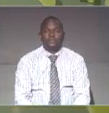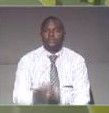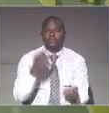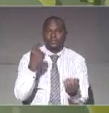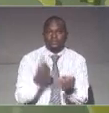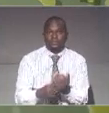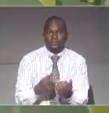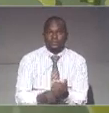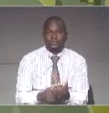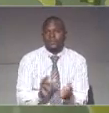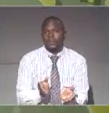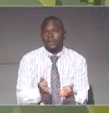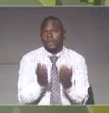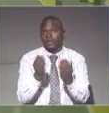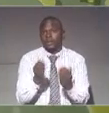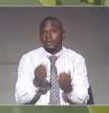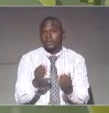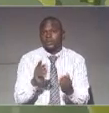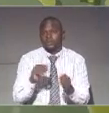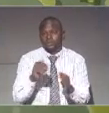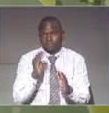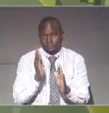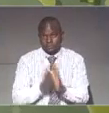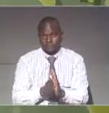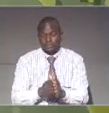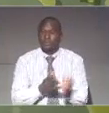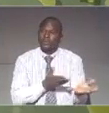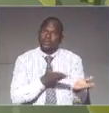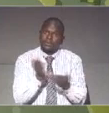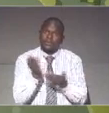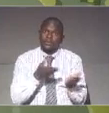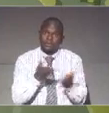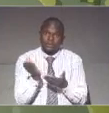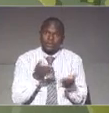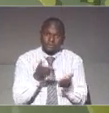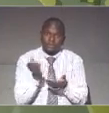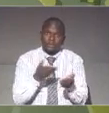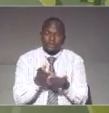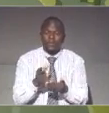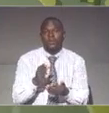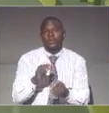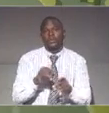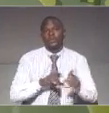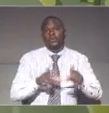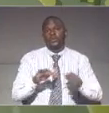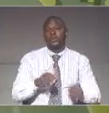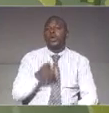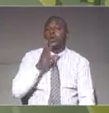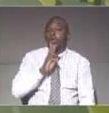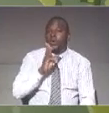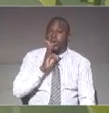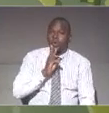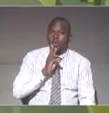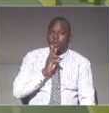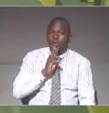Uganda could increase on the portfolio of exports to overseas, with one of the local wine makers